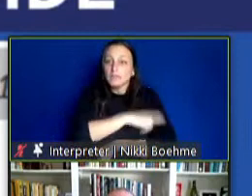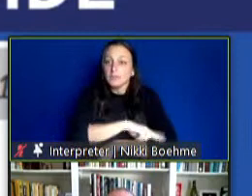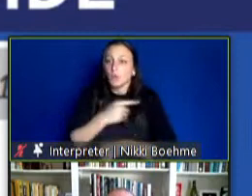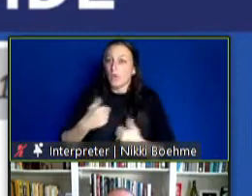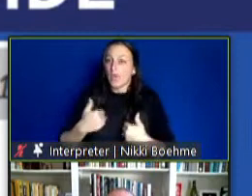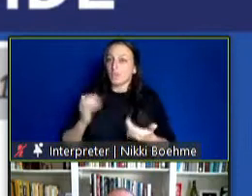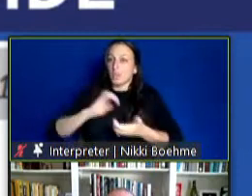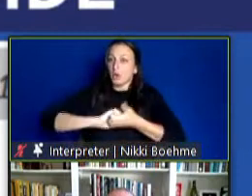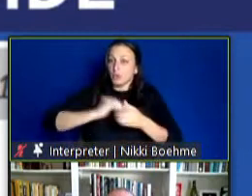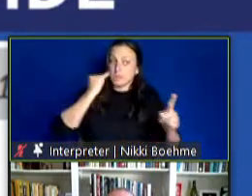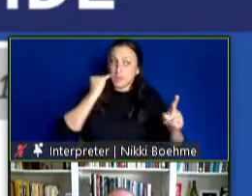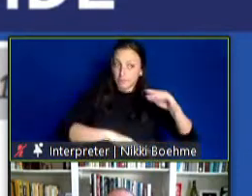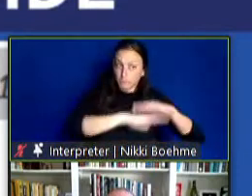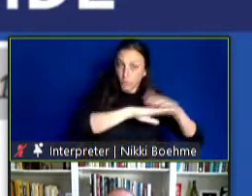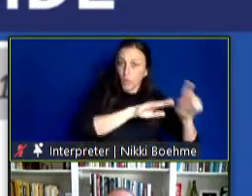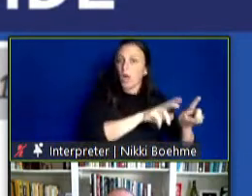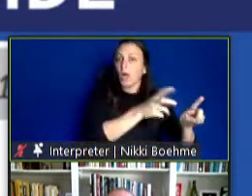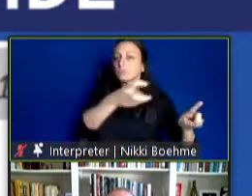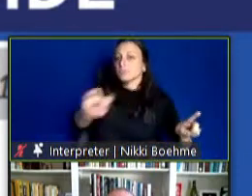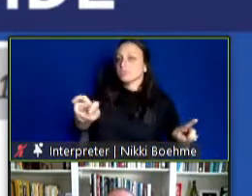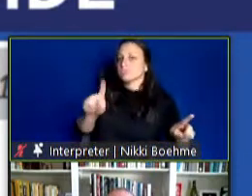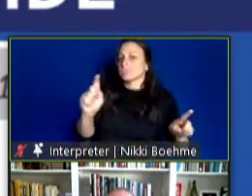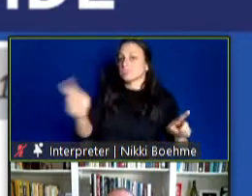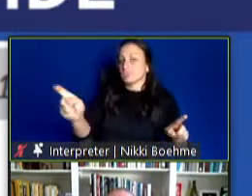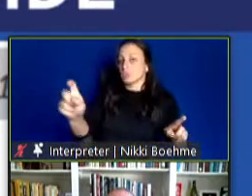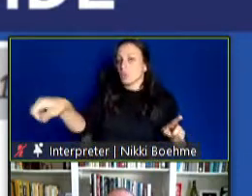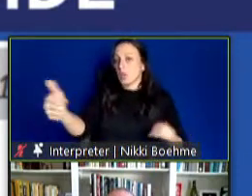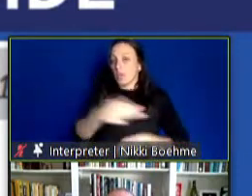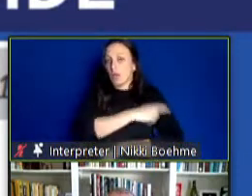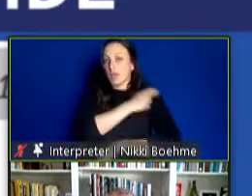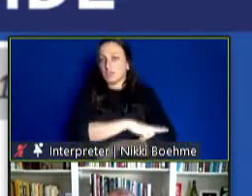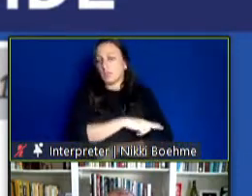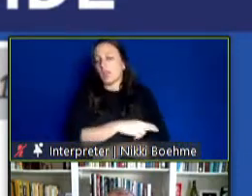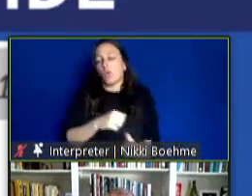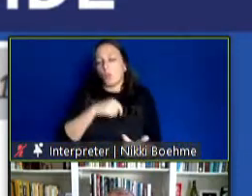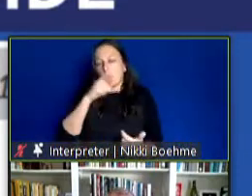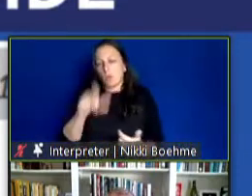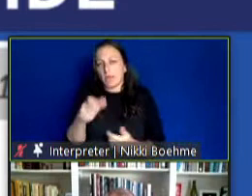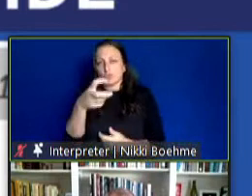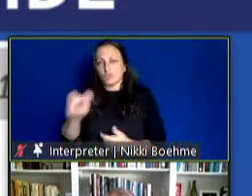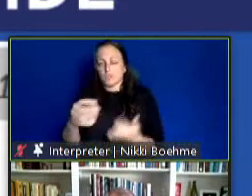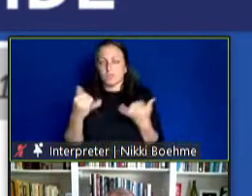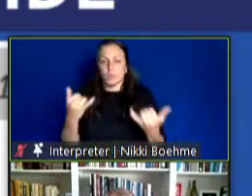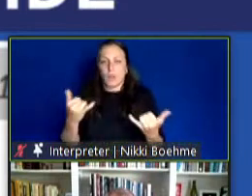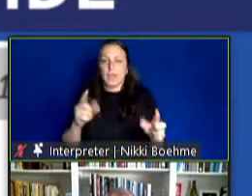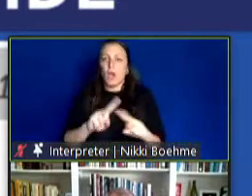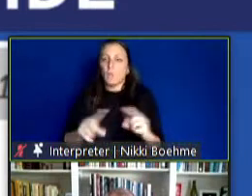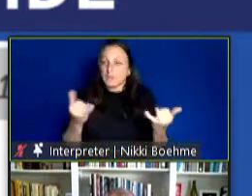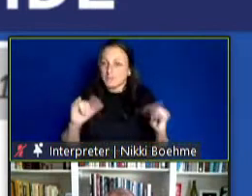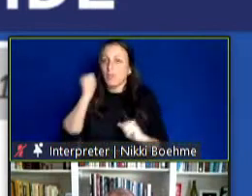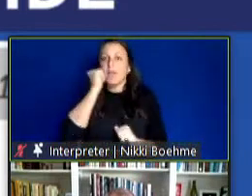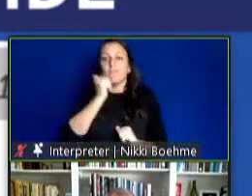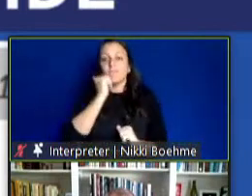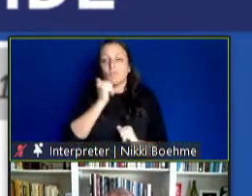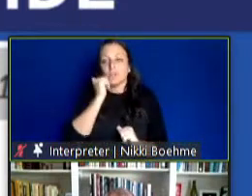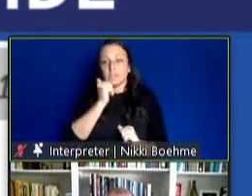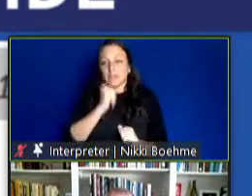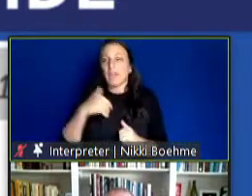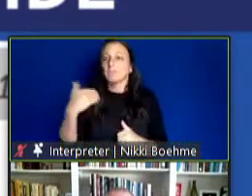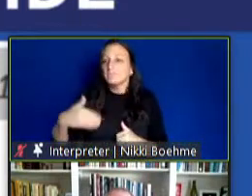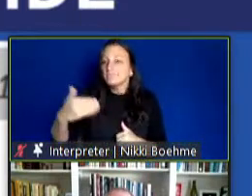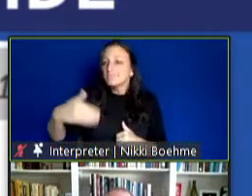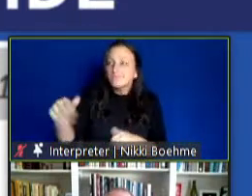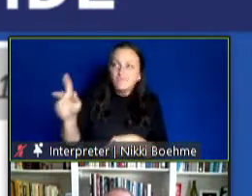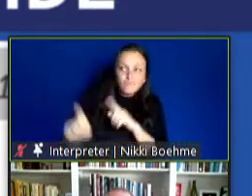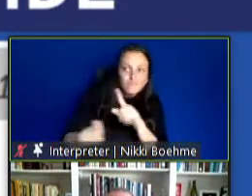if necessary. At this point, we are far from having to do that, but we continue to monitor it on a regular basis. And with that, I'll turn it